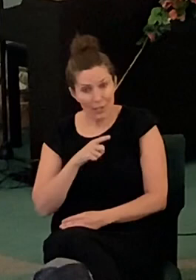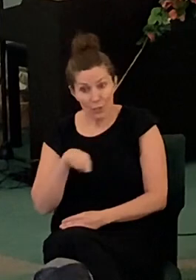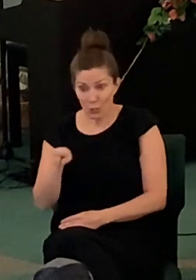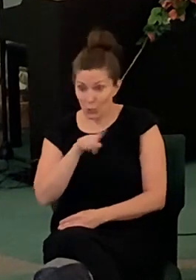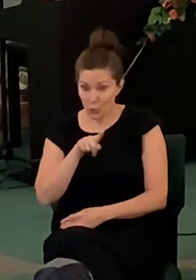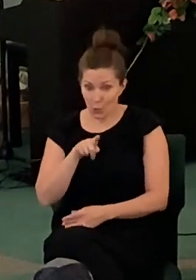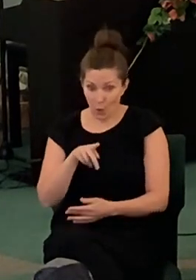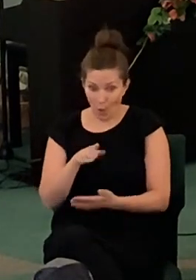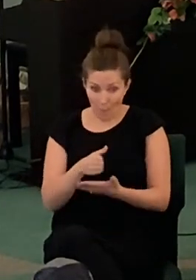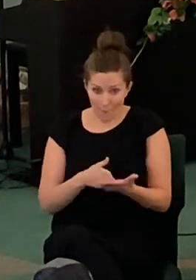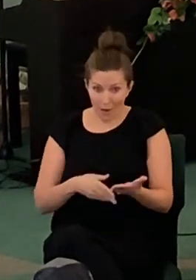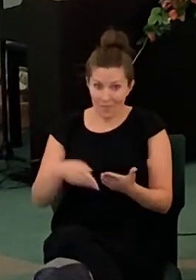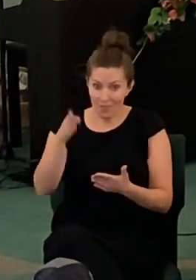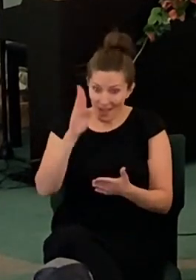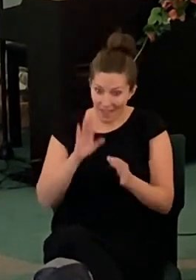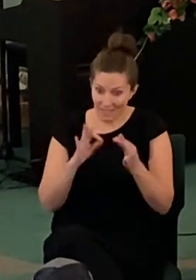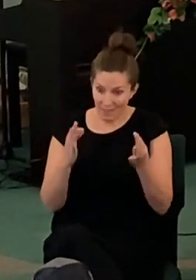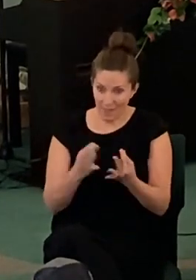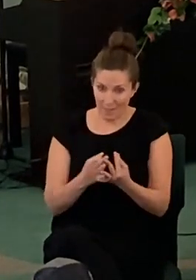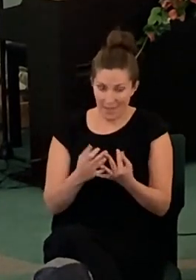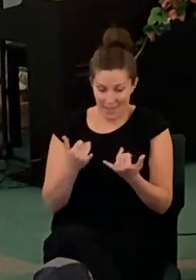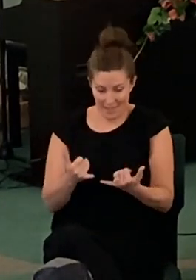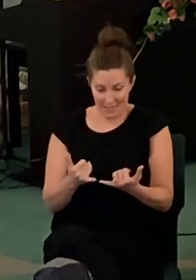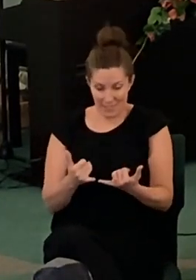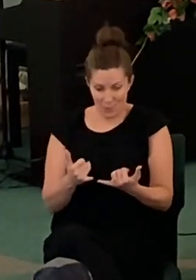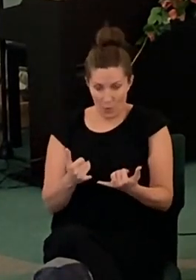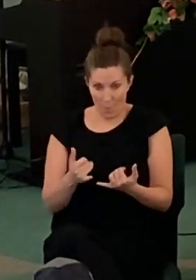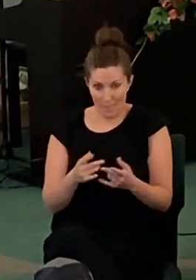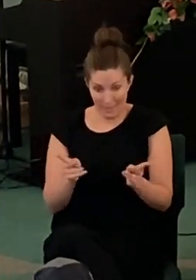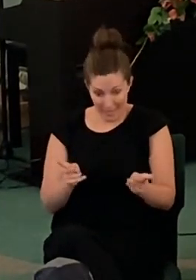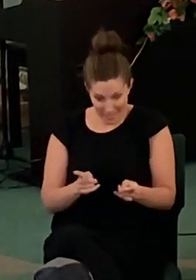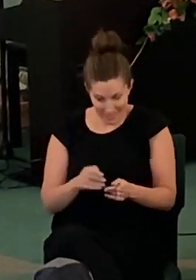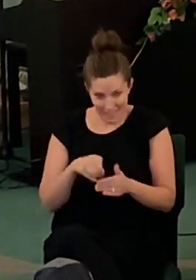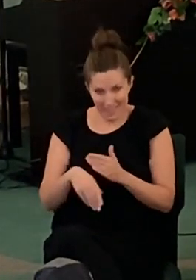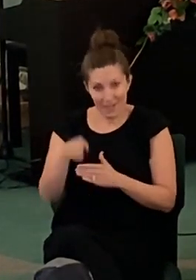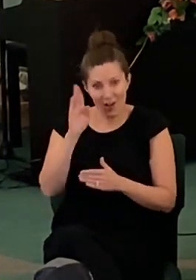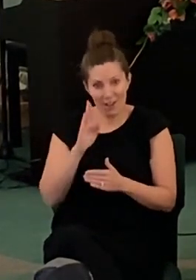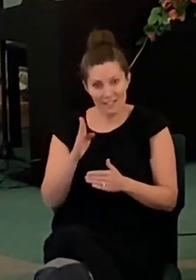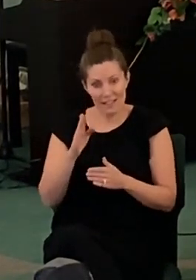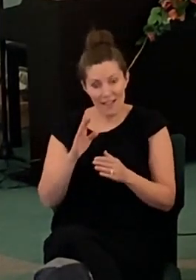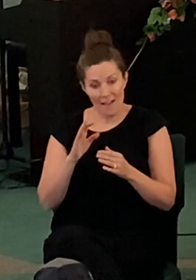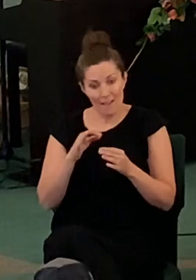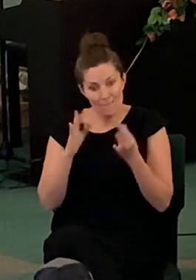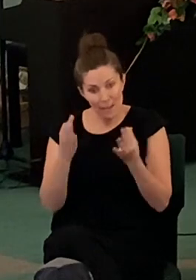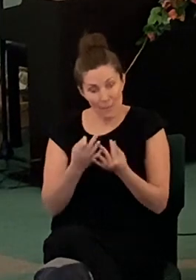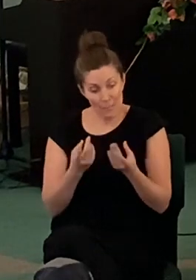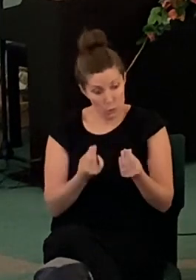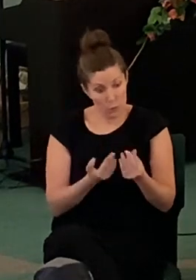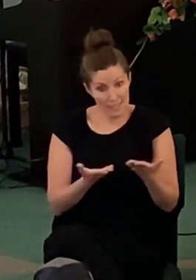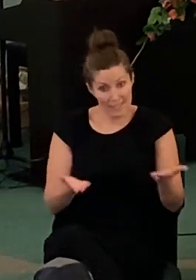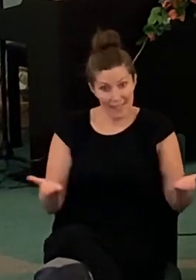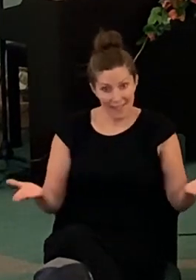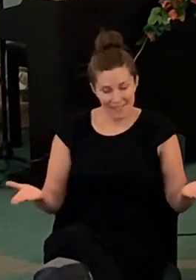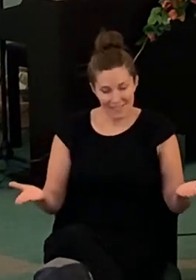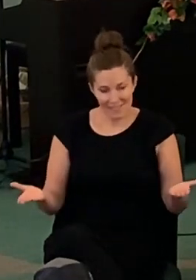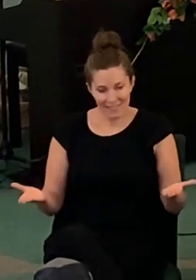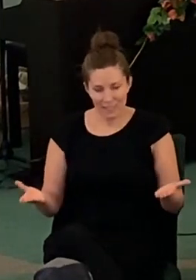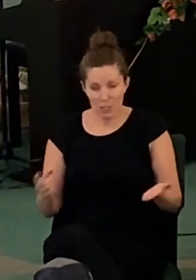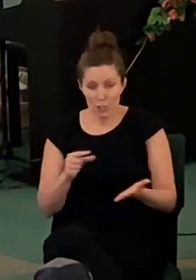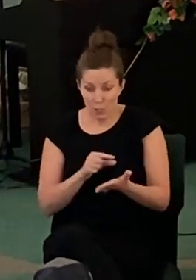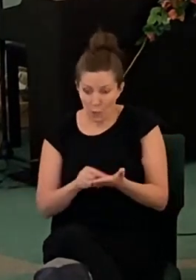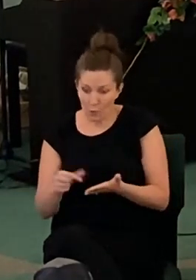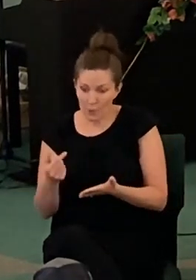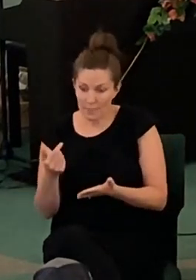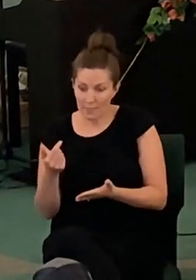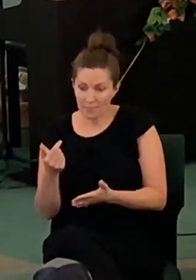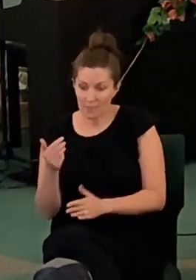place within God's family, to do these things. And he gives them one more thing in verses 15 and